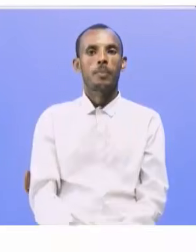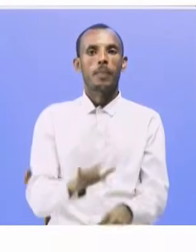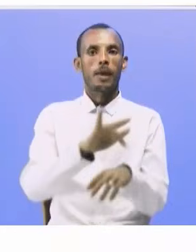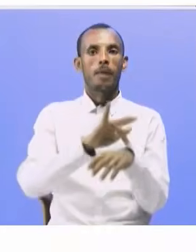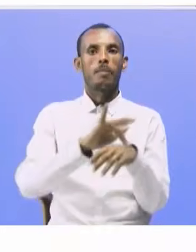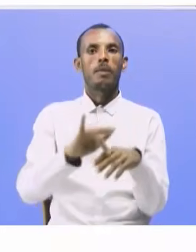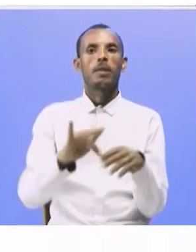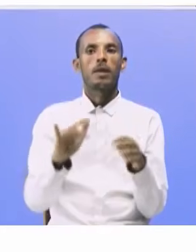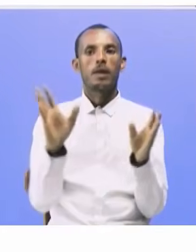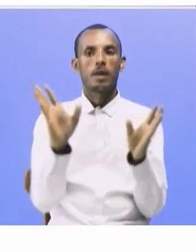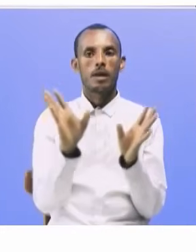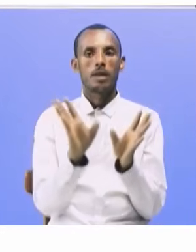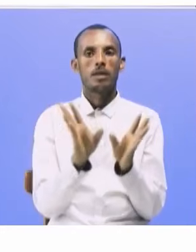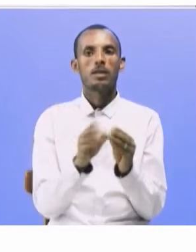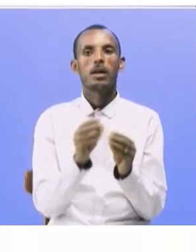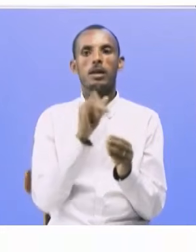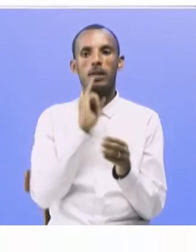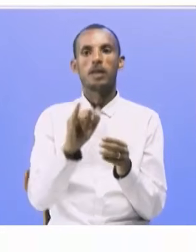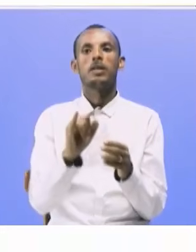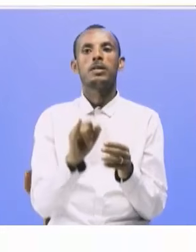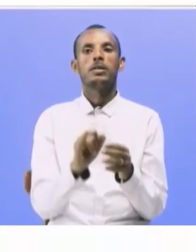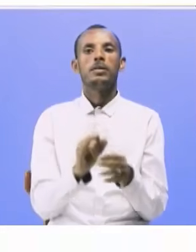set is